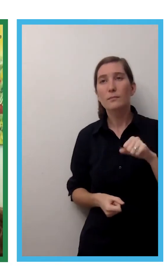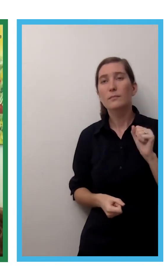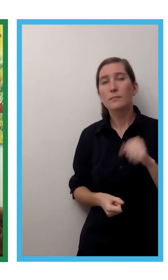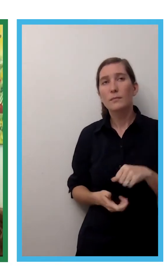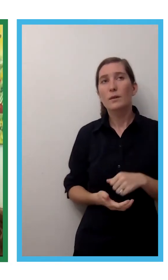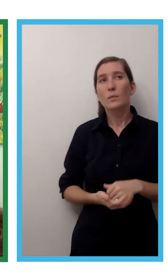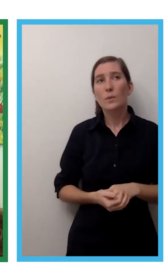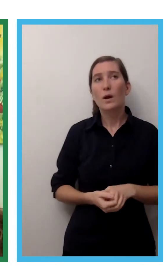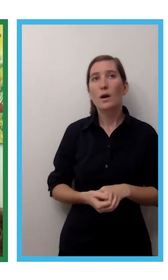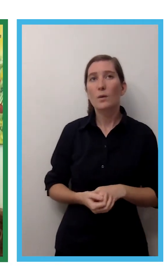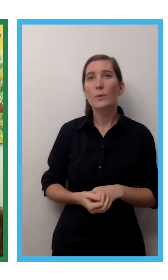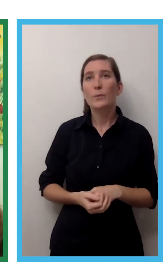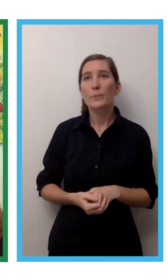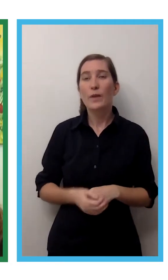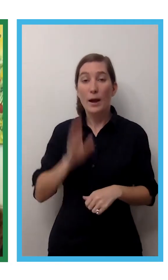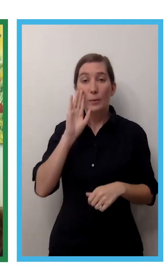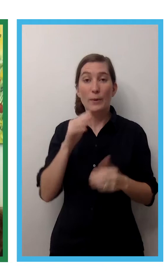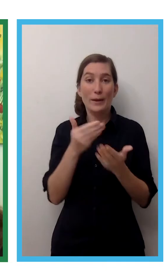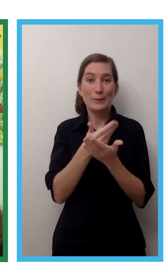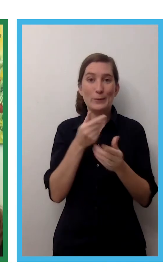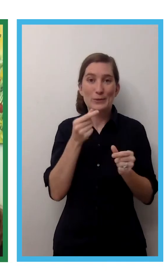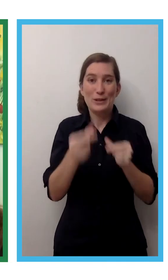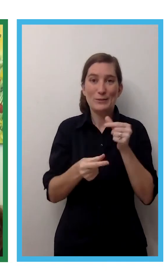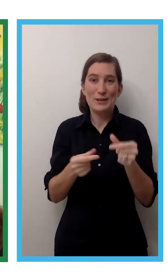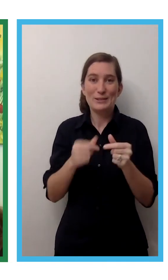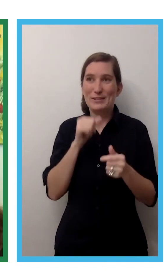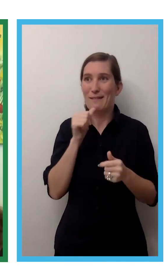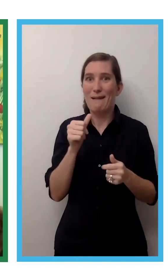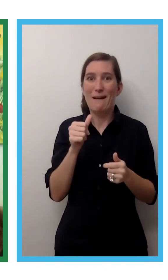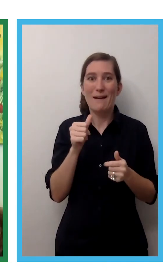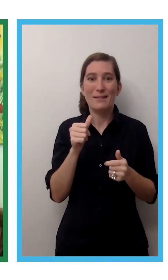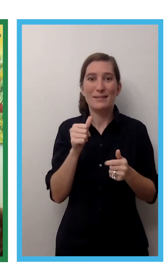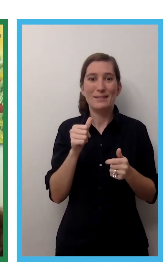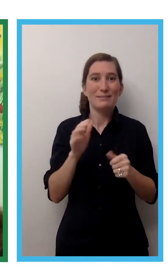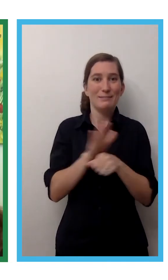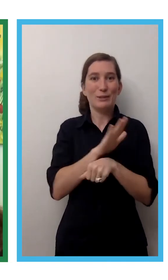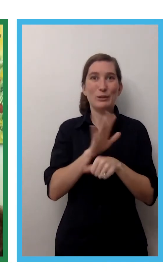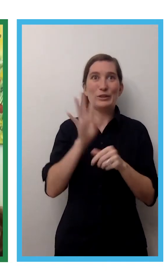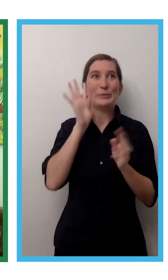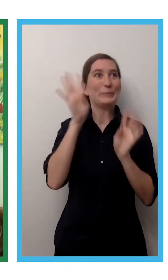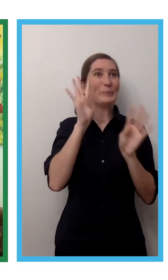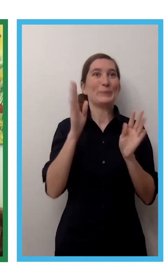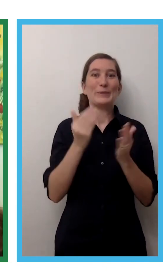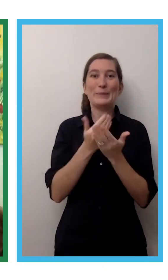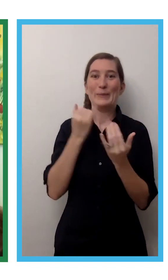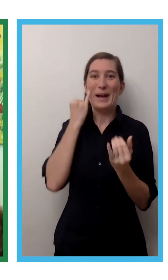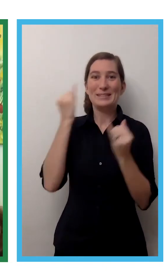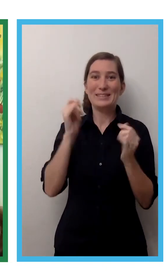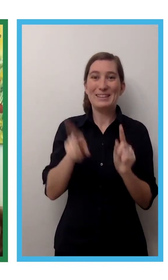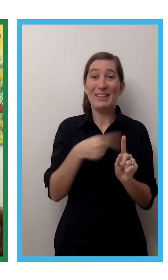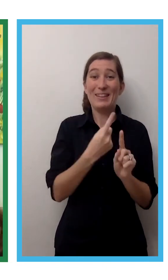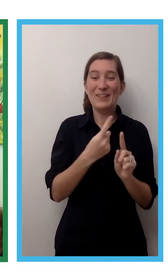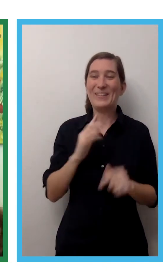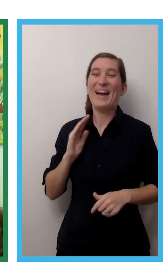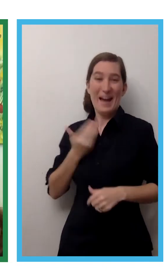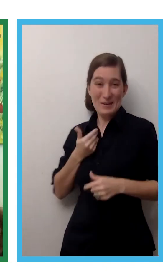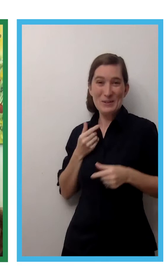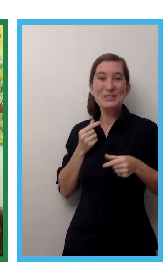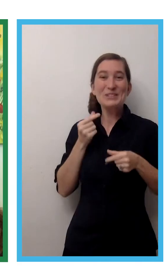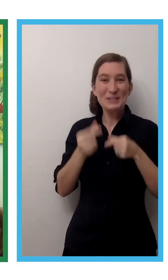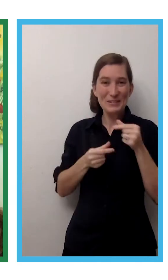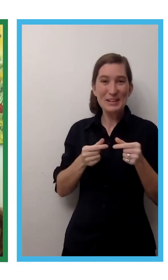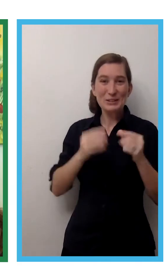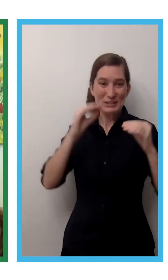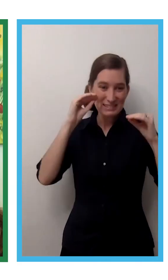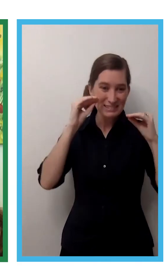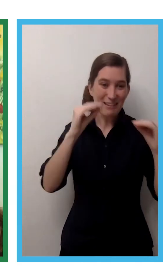we have at least opened up the doors and taught them a little something that's allowed them to go, yes, this is great. We want these socially